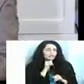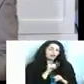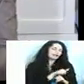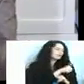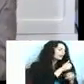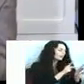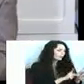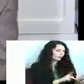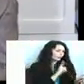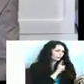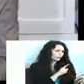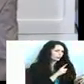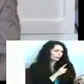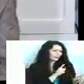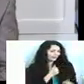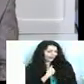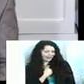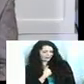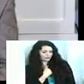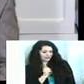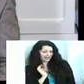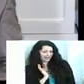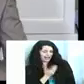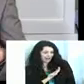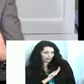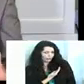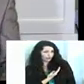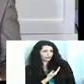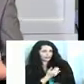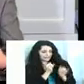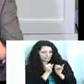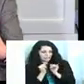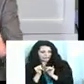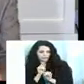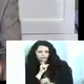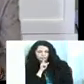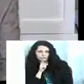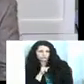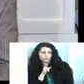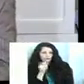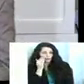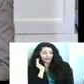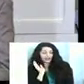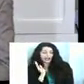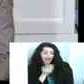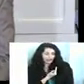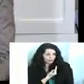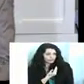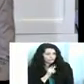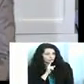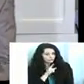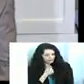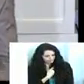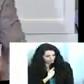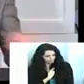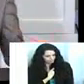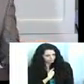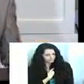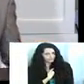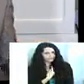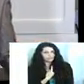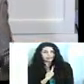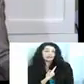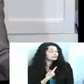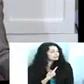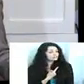but the truth that we experience as individuals. The knowing that our truth is our truth, and that that truth is as valid as